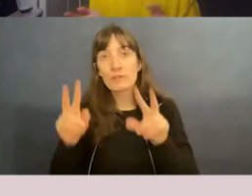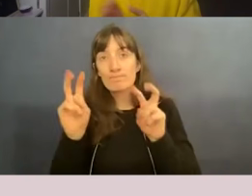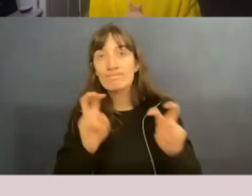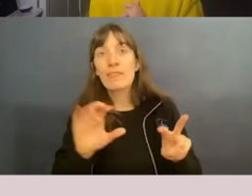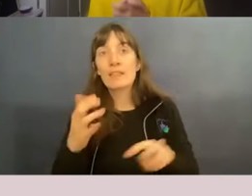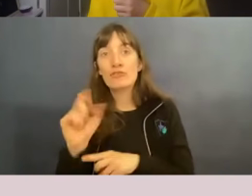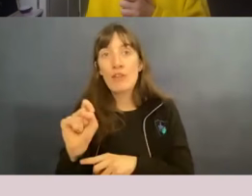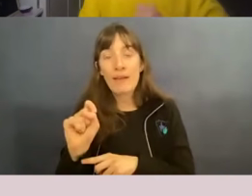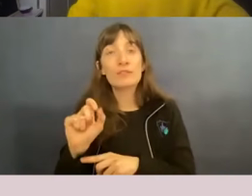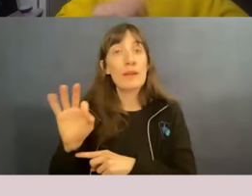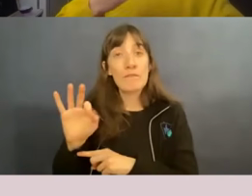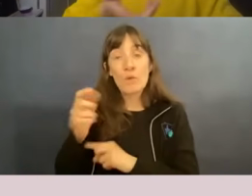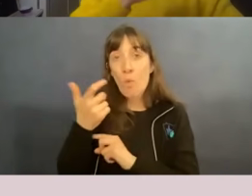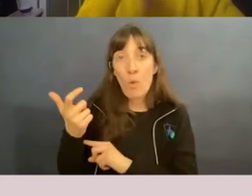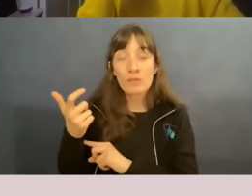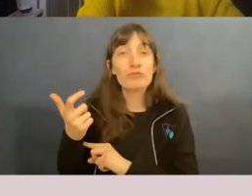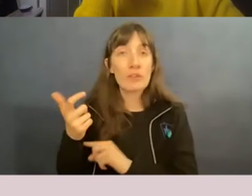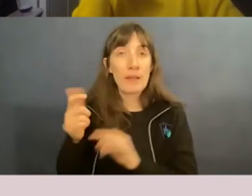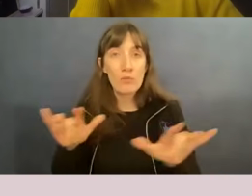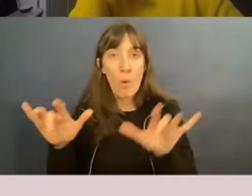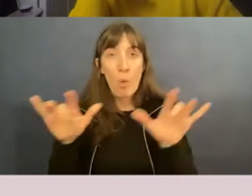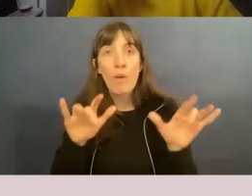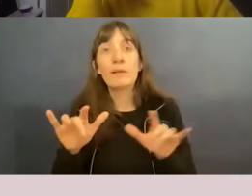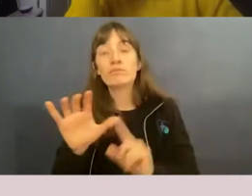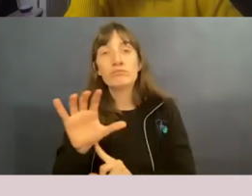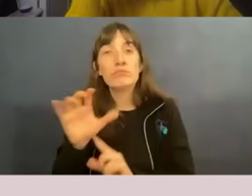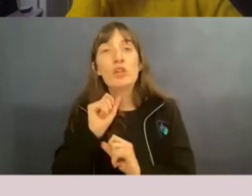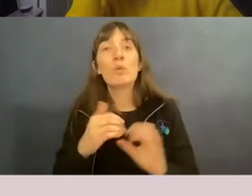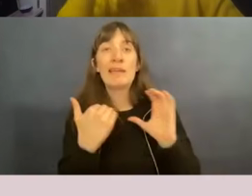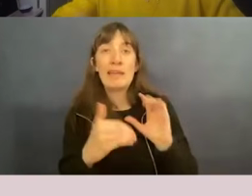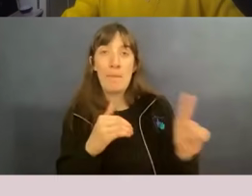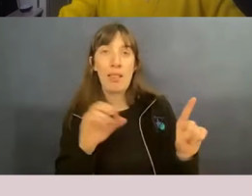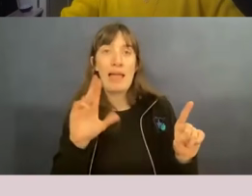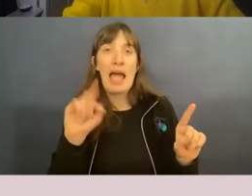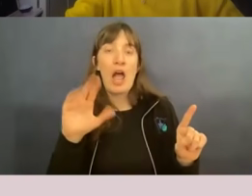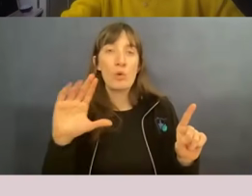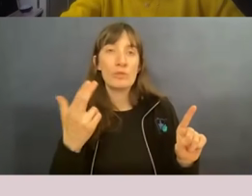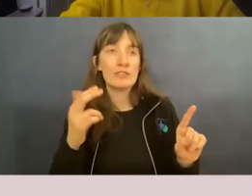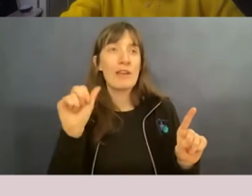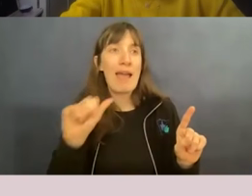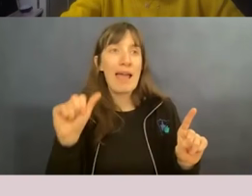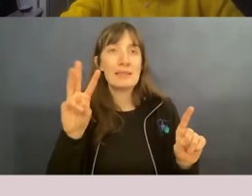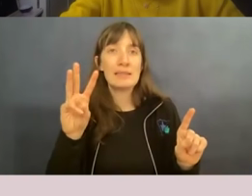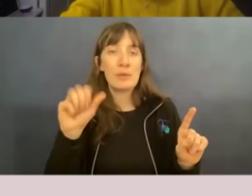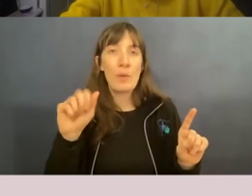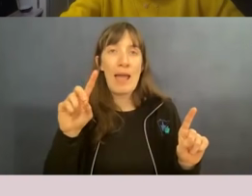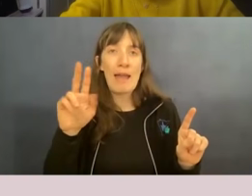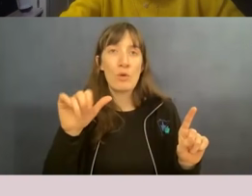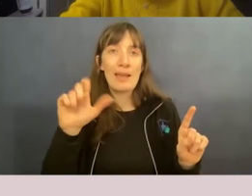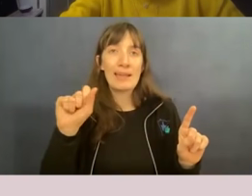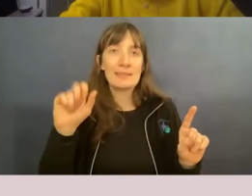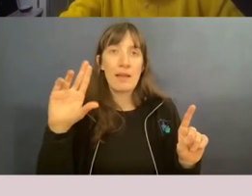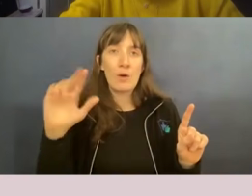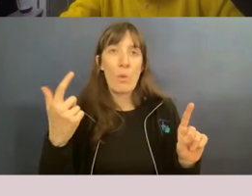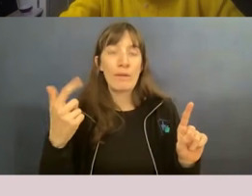the recording, you'll email the email on the screen. So outreach@wadvocates.org. Make sure you include the